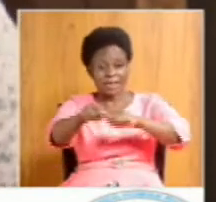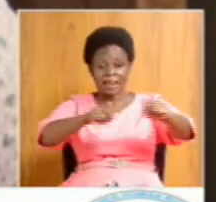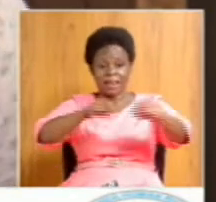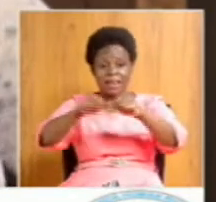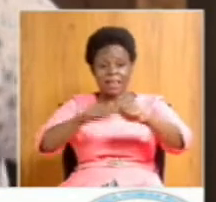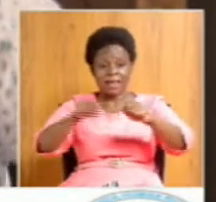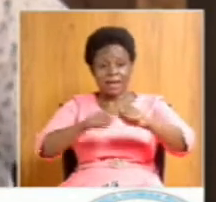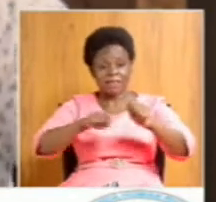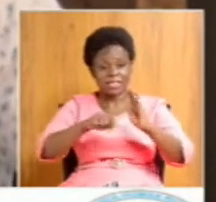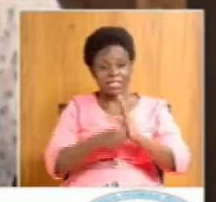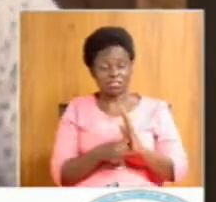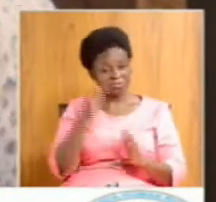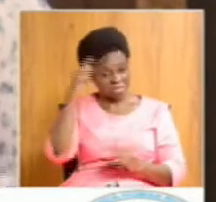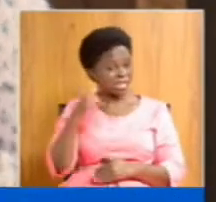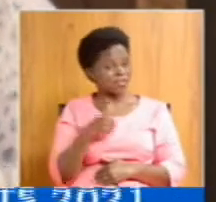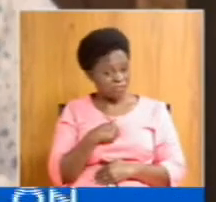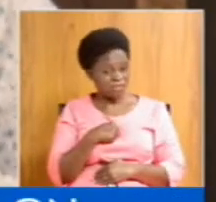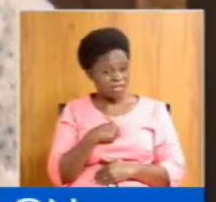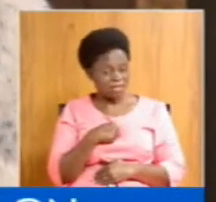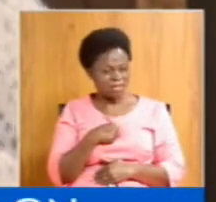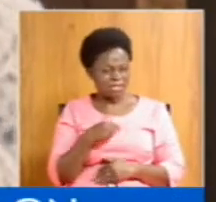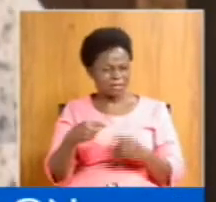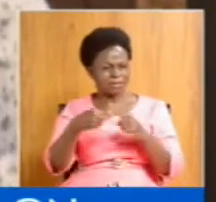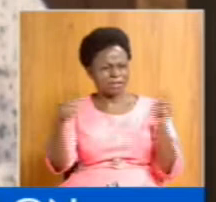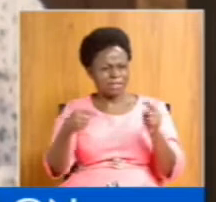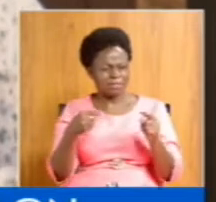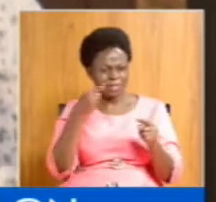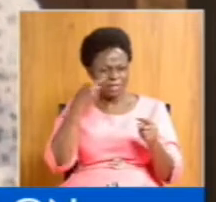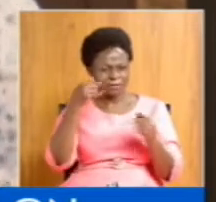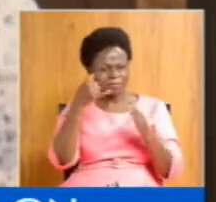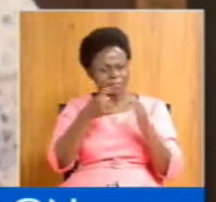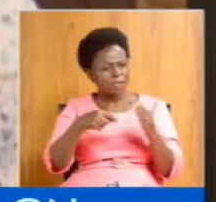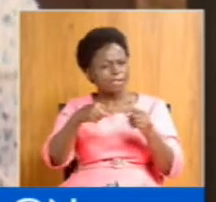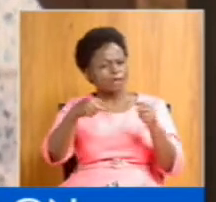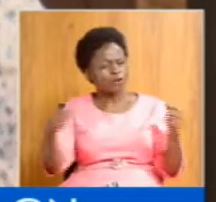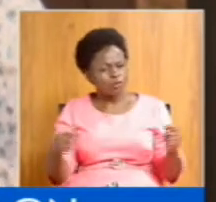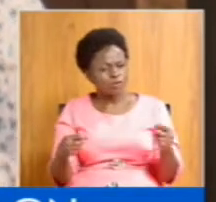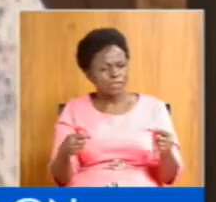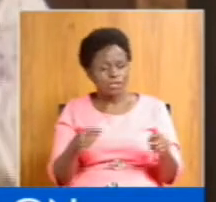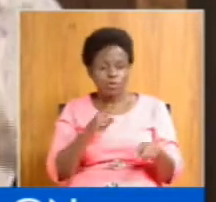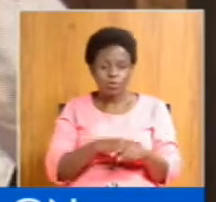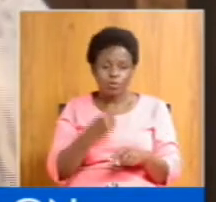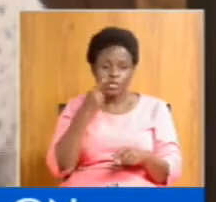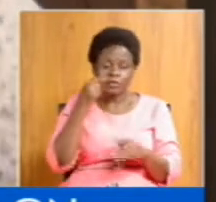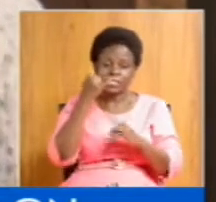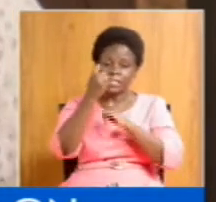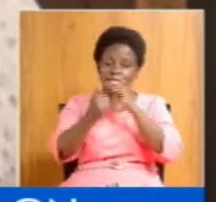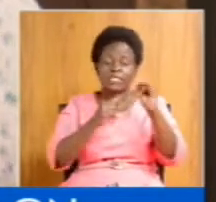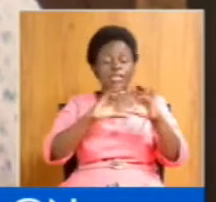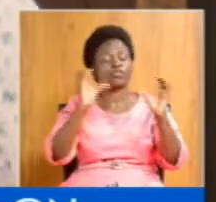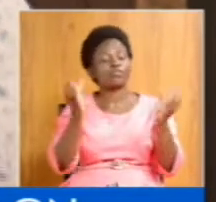issues? And for me, this is a bit of a contrast. I'm looking at it in our context. It's a bit of a contrast when you look at the international